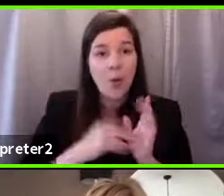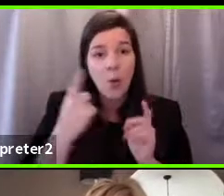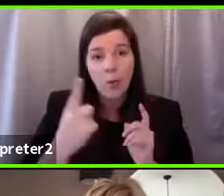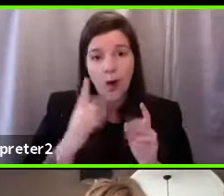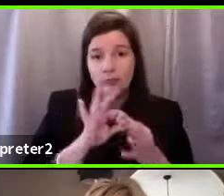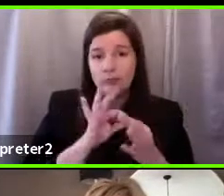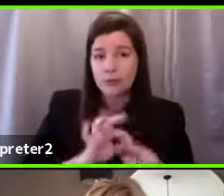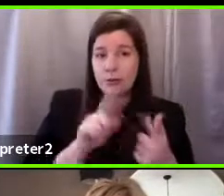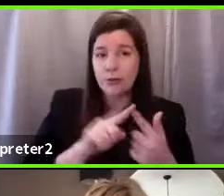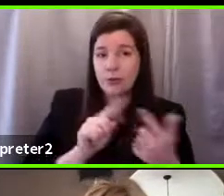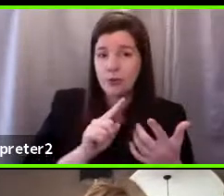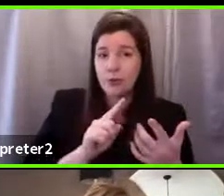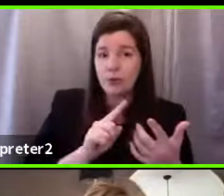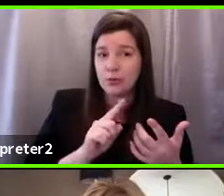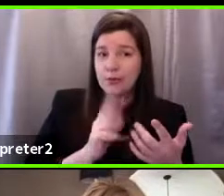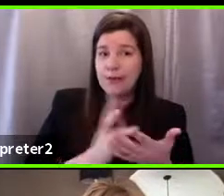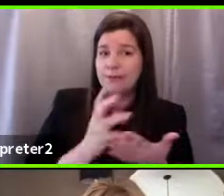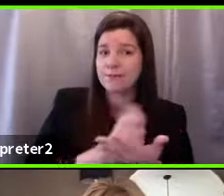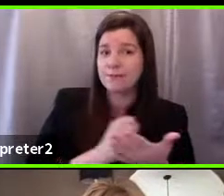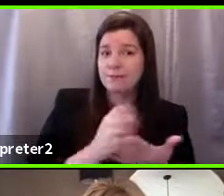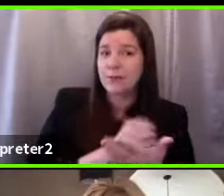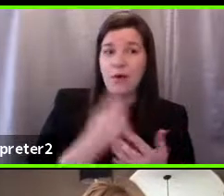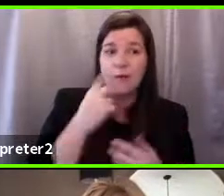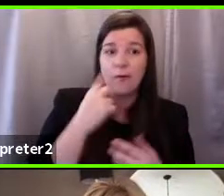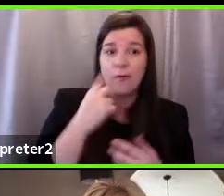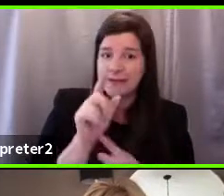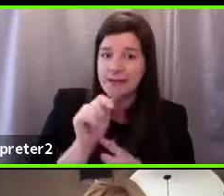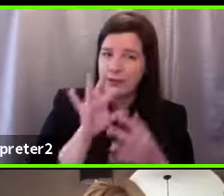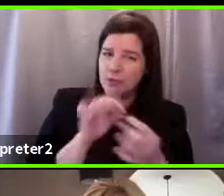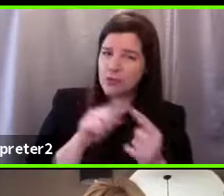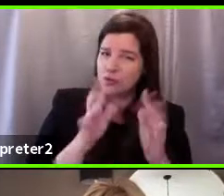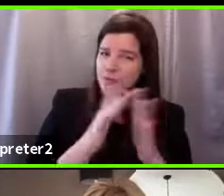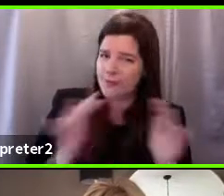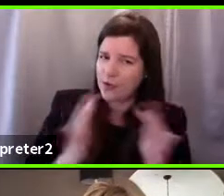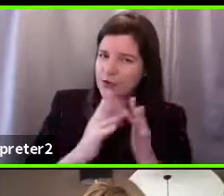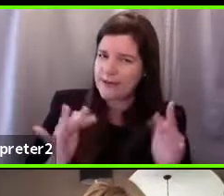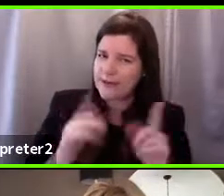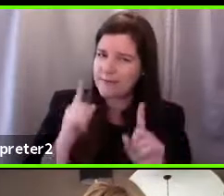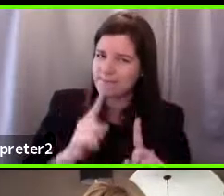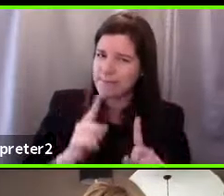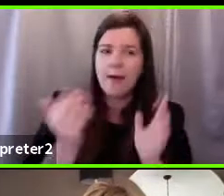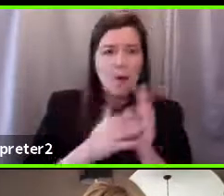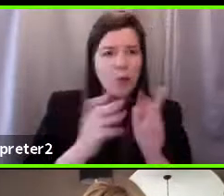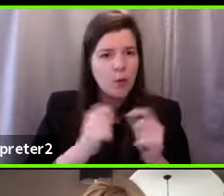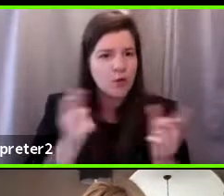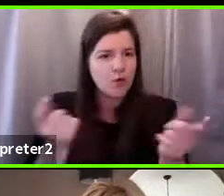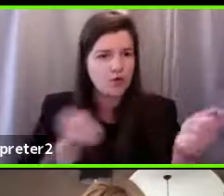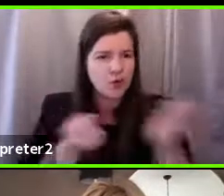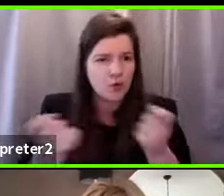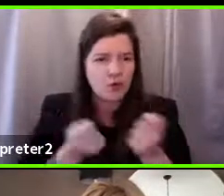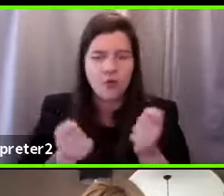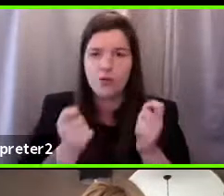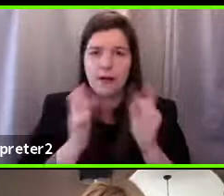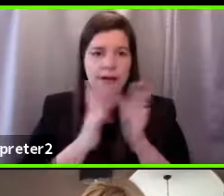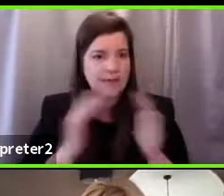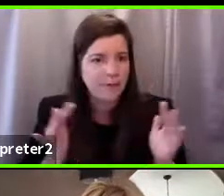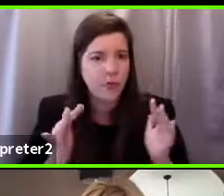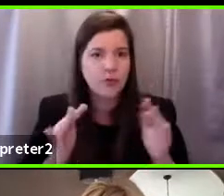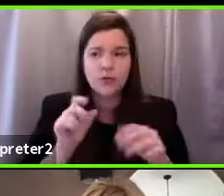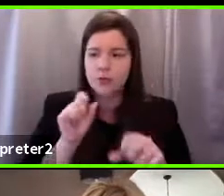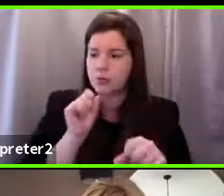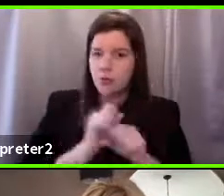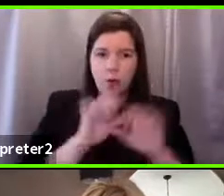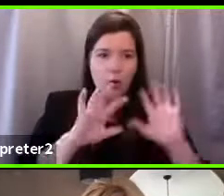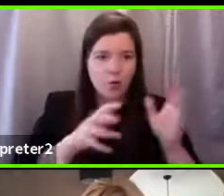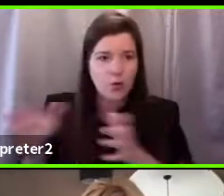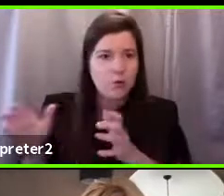commissions around diversity so that we make sure that we're recruiting and maintaining a diverse workforce of professionals and